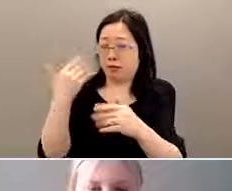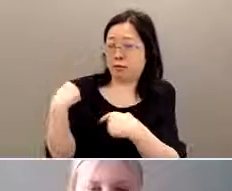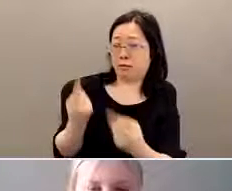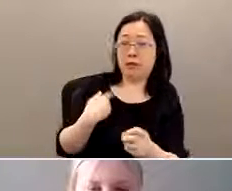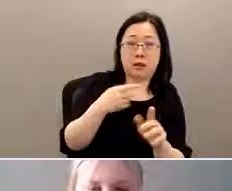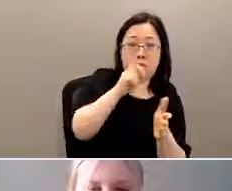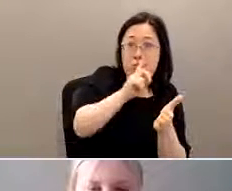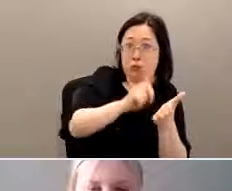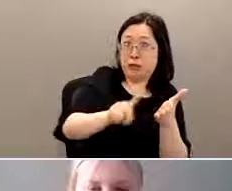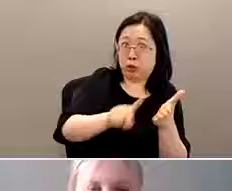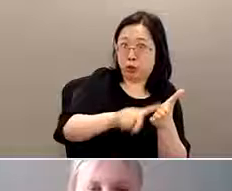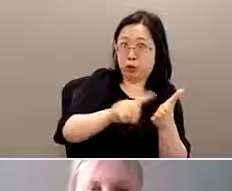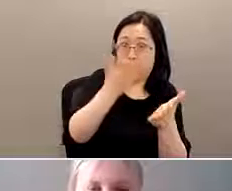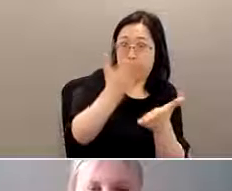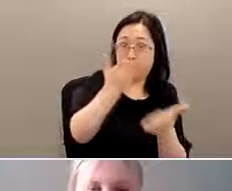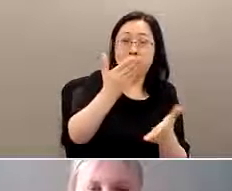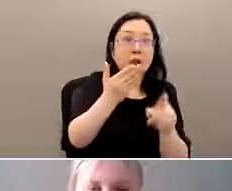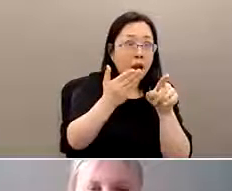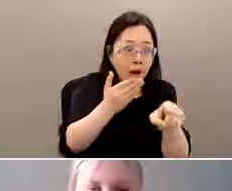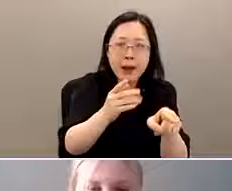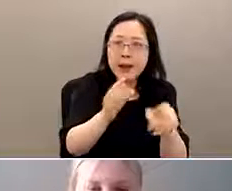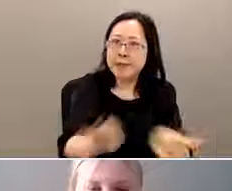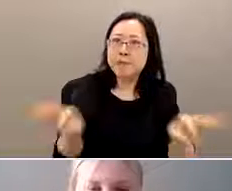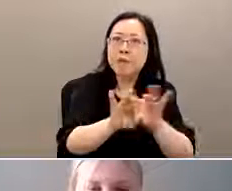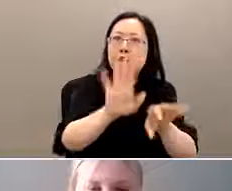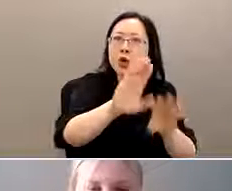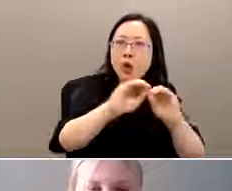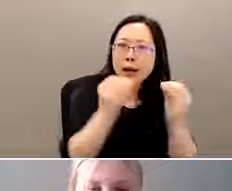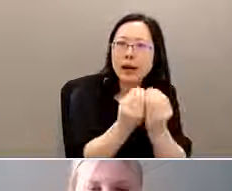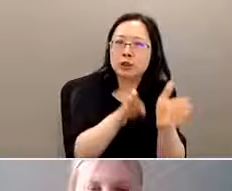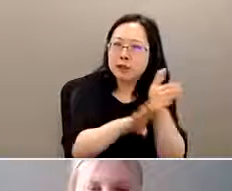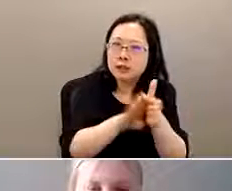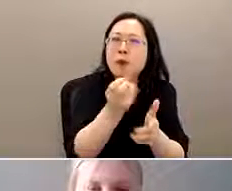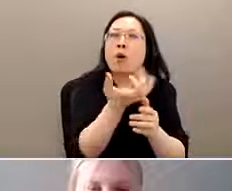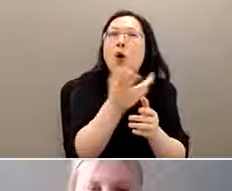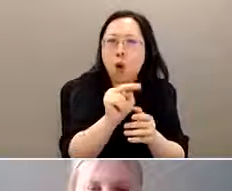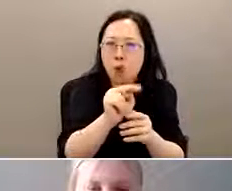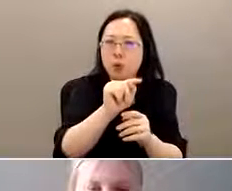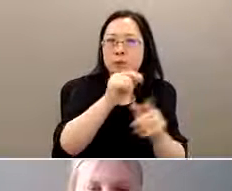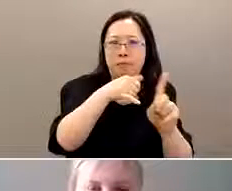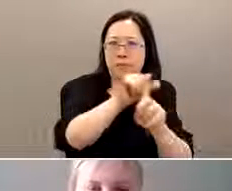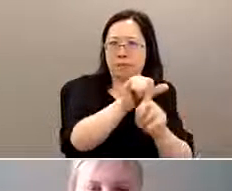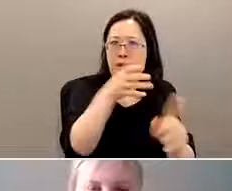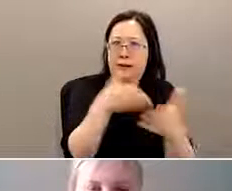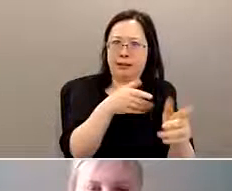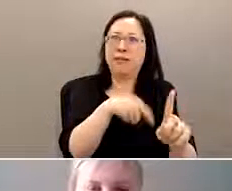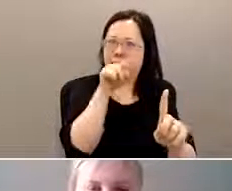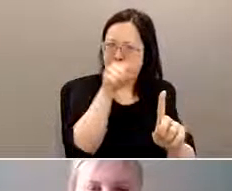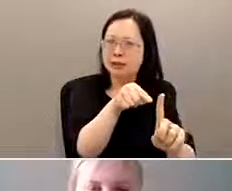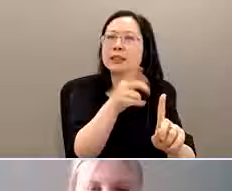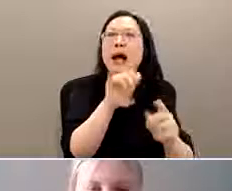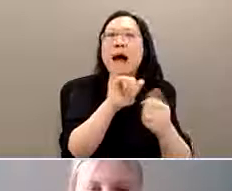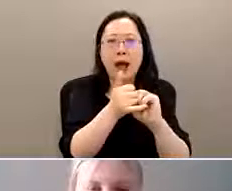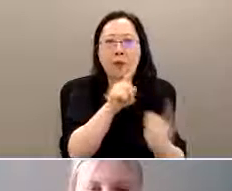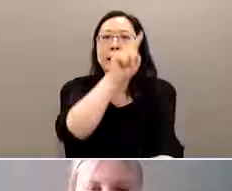that developing your own policy and procedure on anti-bullying is key to reductions